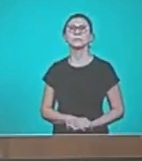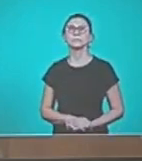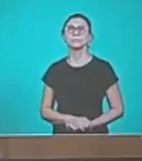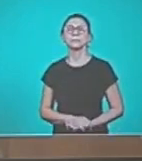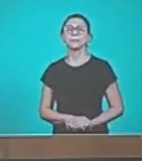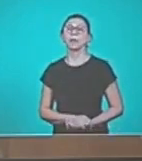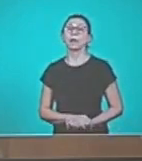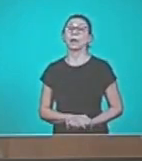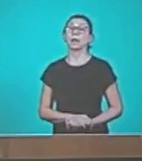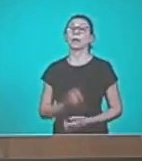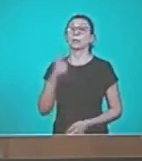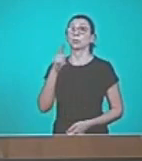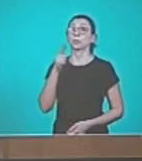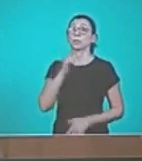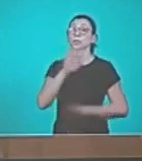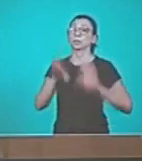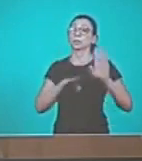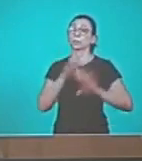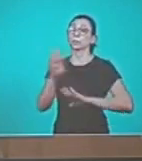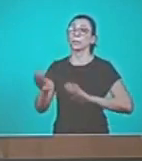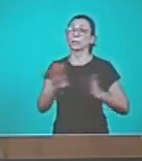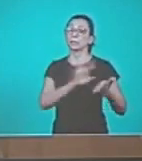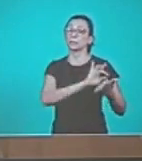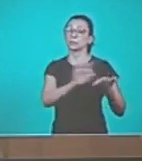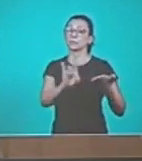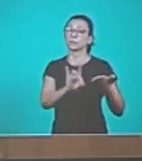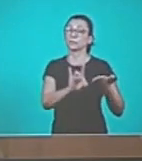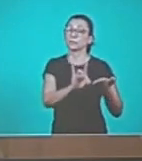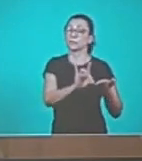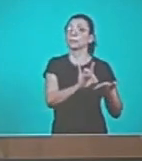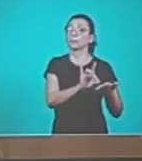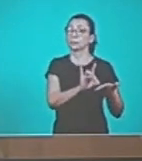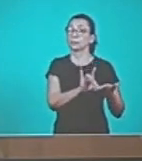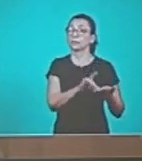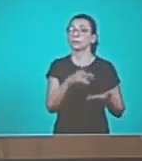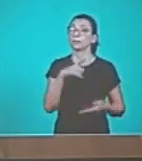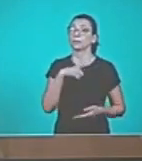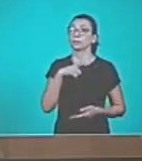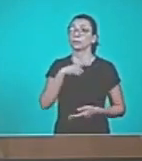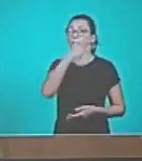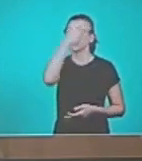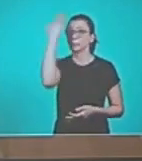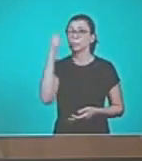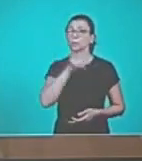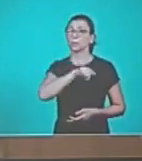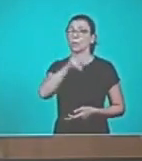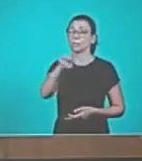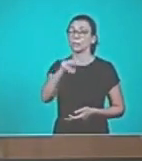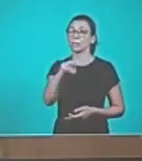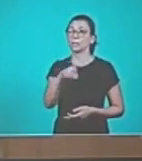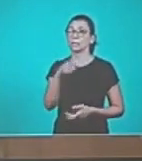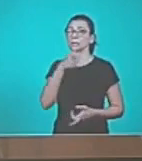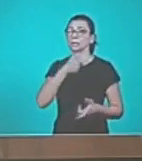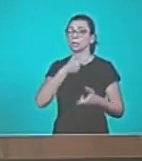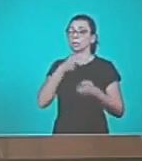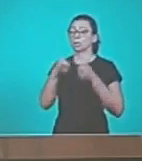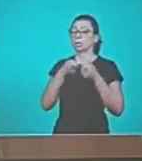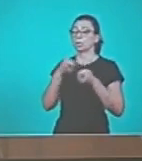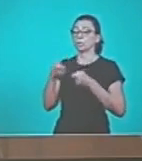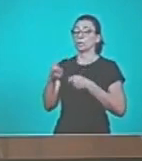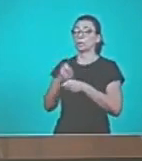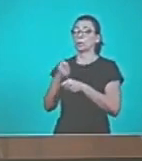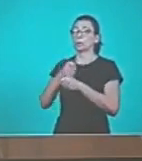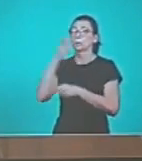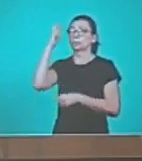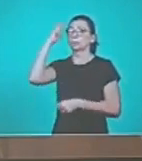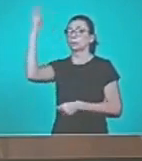Oh, I just want to say that Zambalachi Tobias, they're walking around there. So be careful with them.